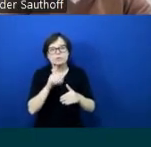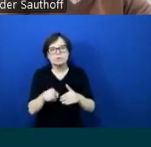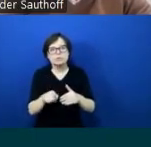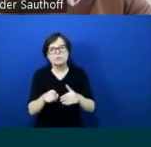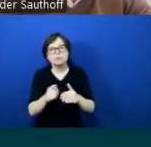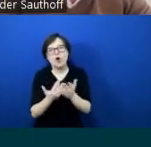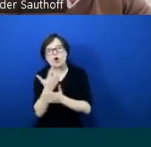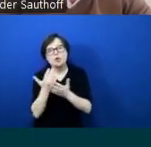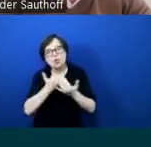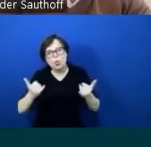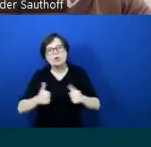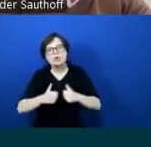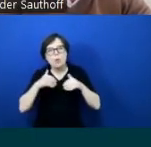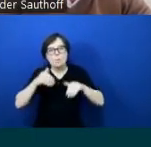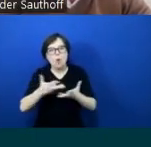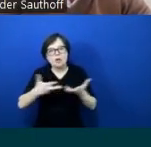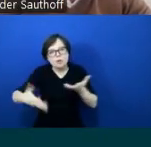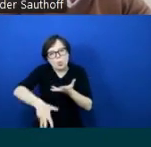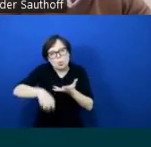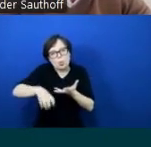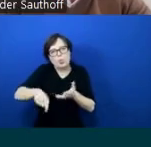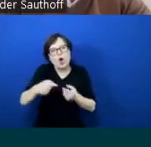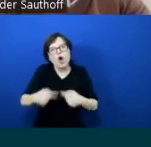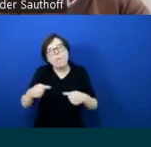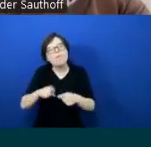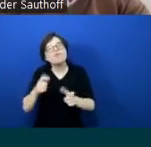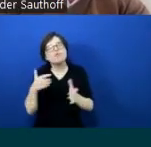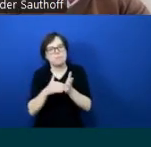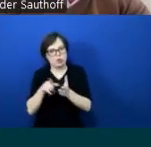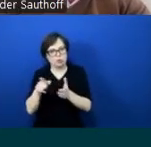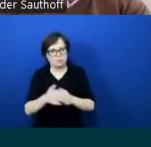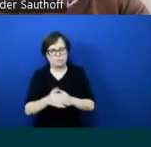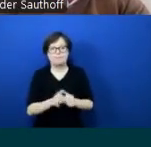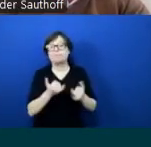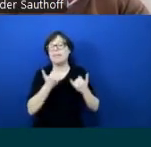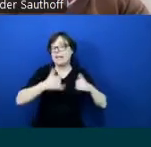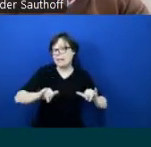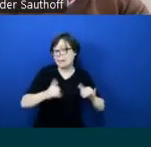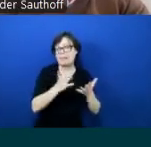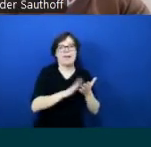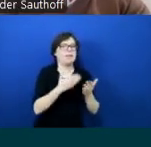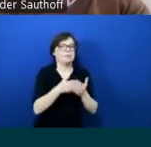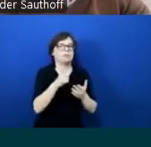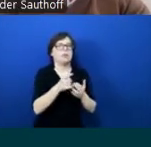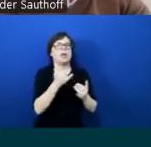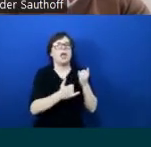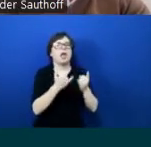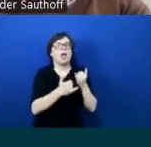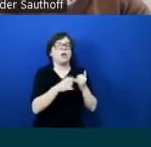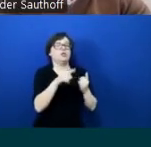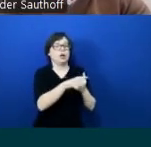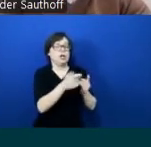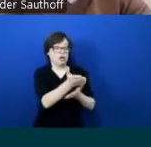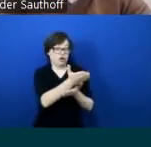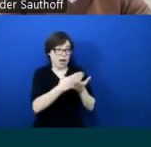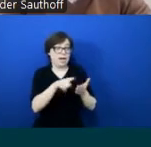Other typologies would include streets in neighborhoods close to parks and forests. The objective is to extend the